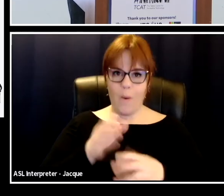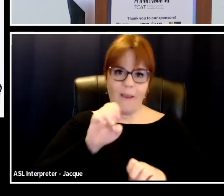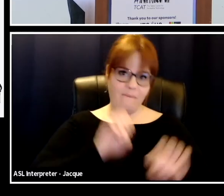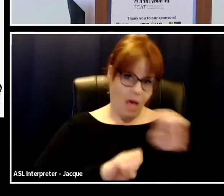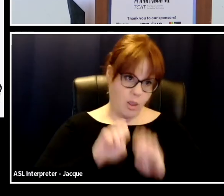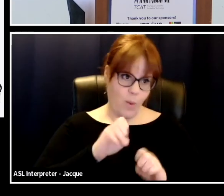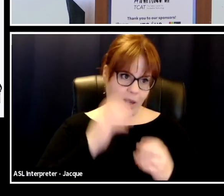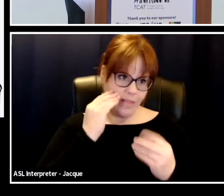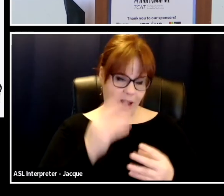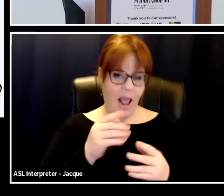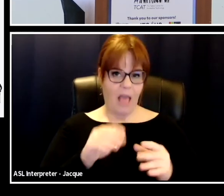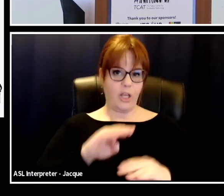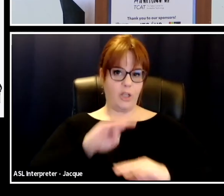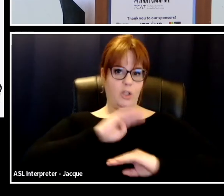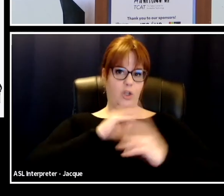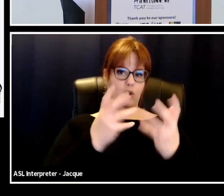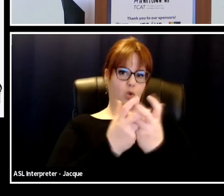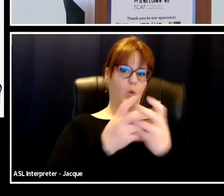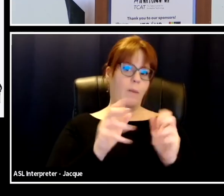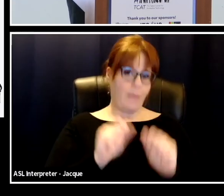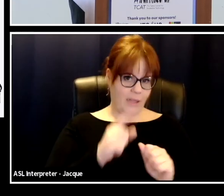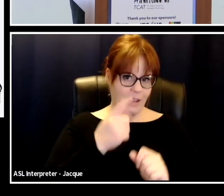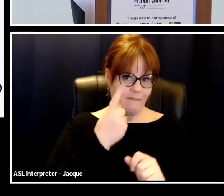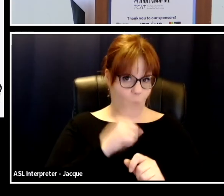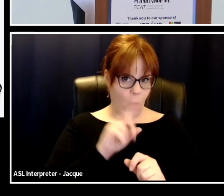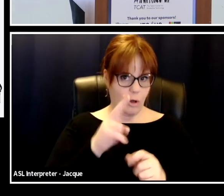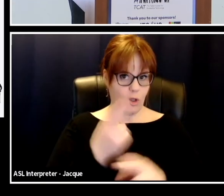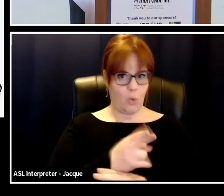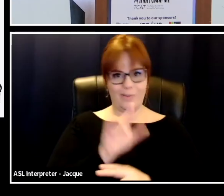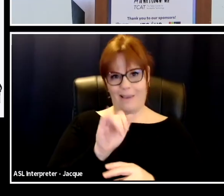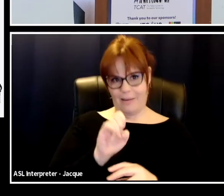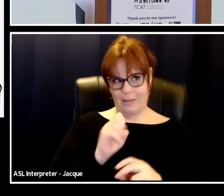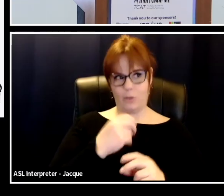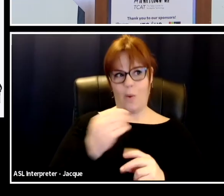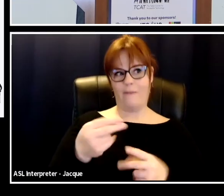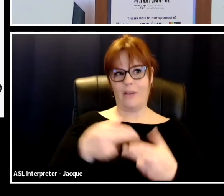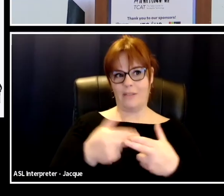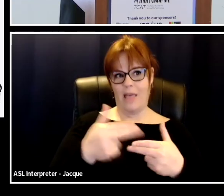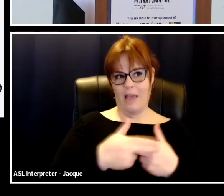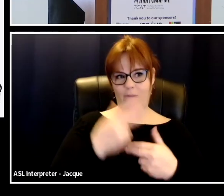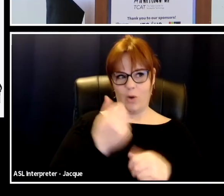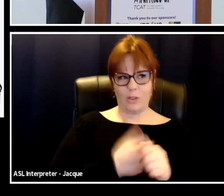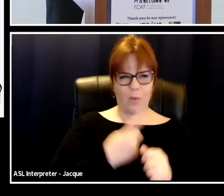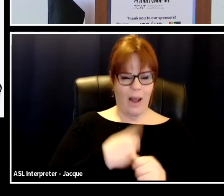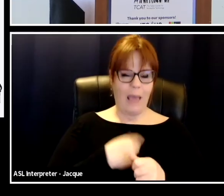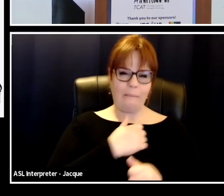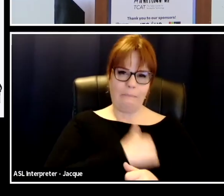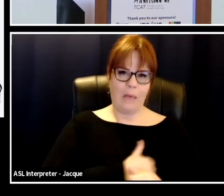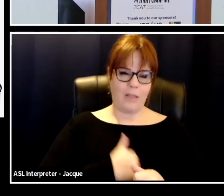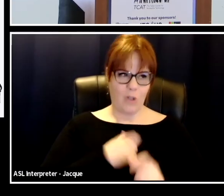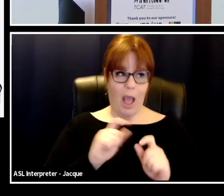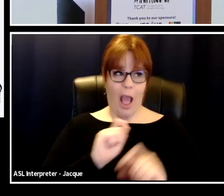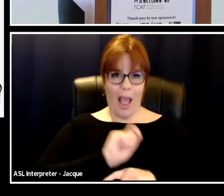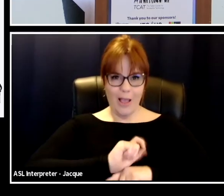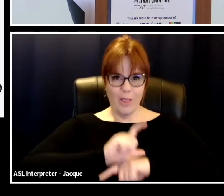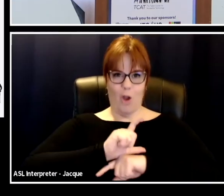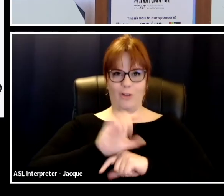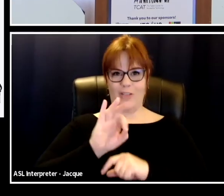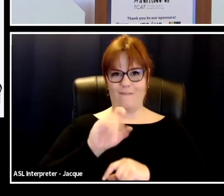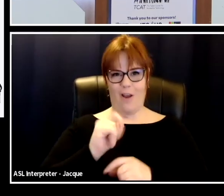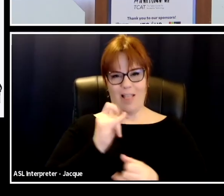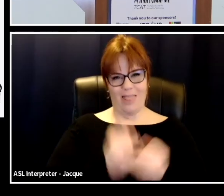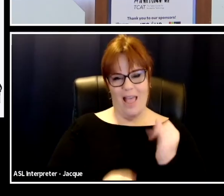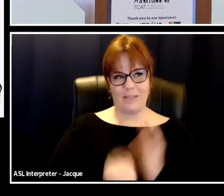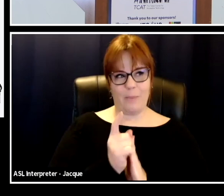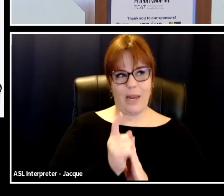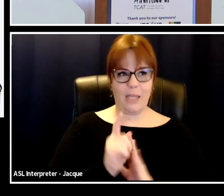suitability for use cases. And so I've got a slide about each one. You'll have to apologize for I think I enlarged the font at the last minute because it was a little